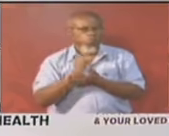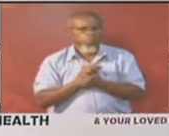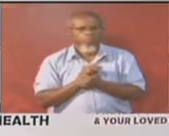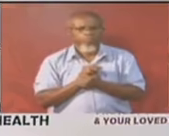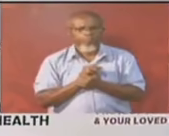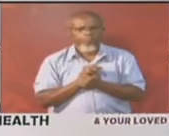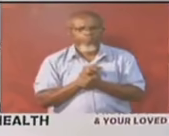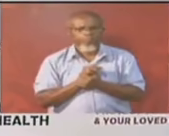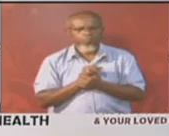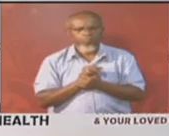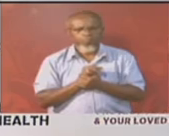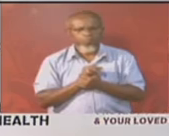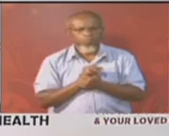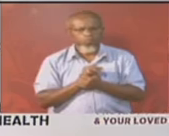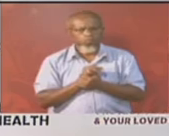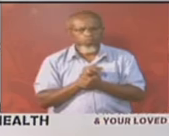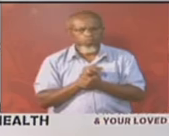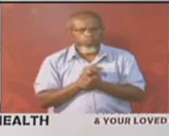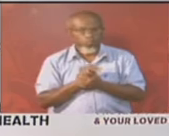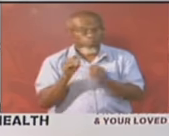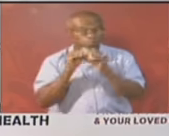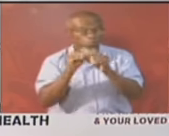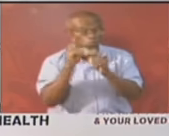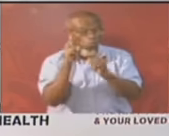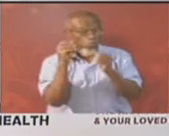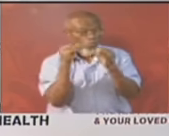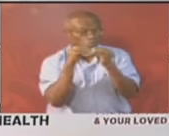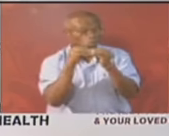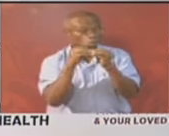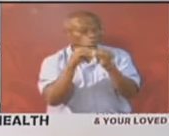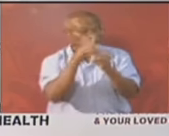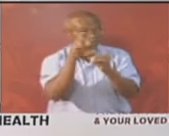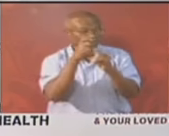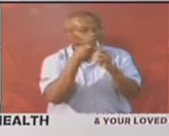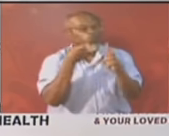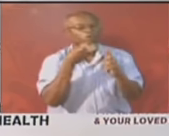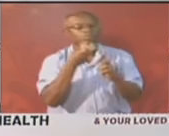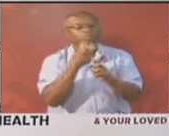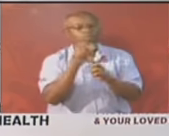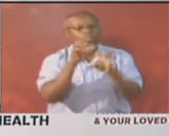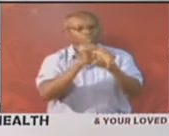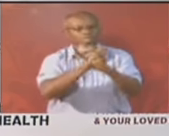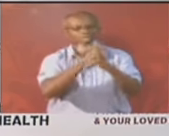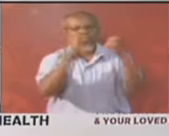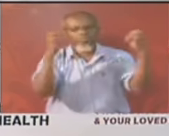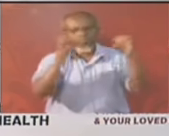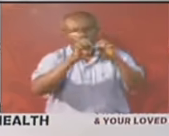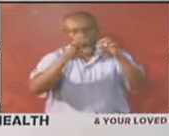And we will squeeze in one last question from the Express.